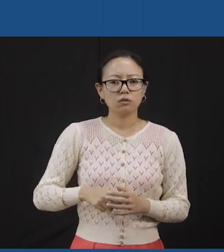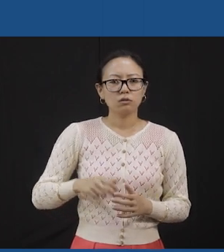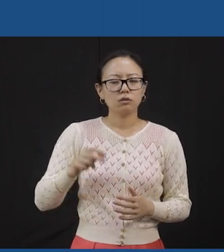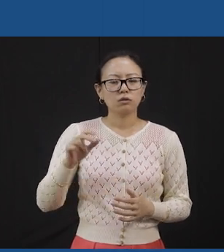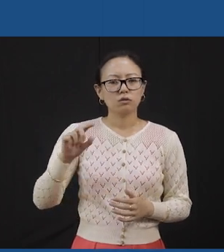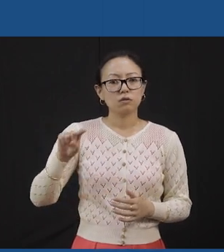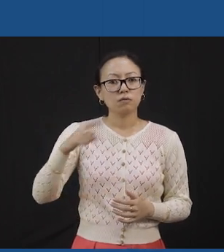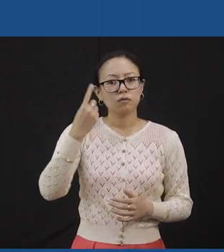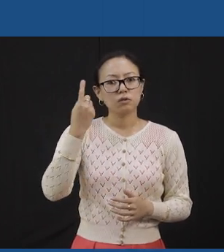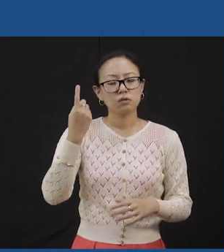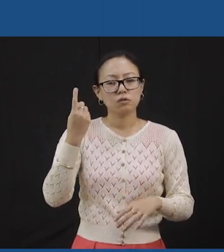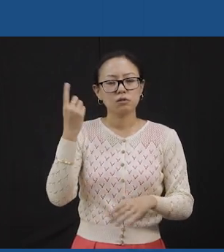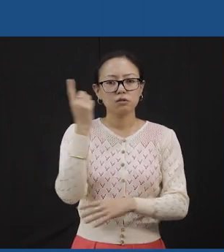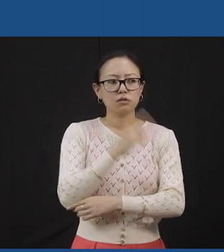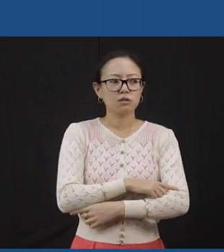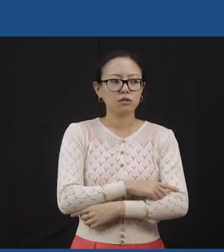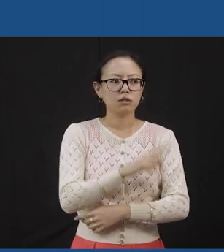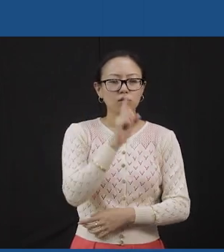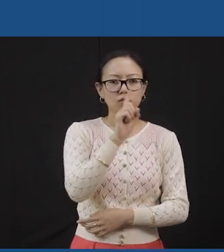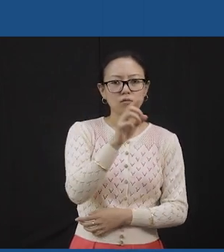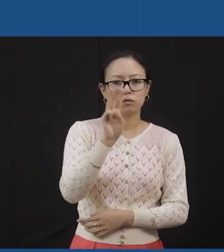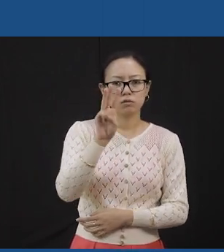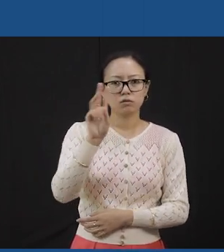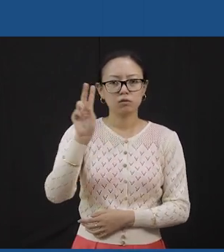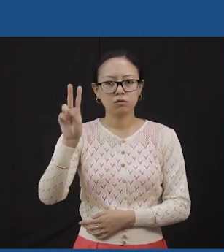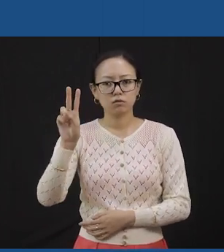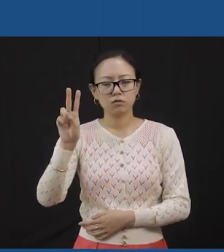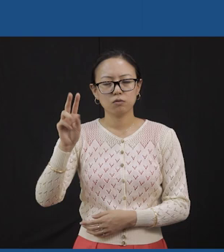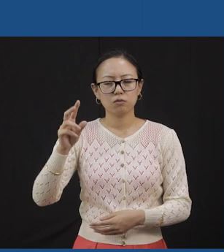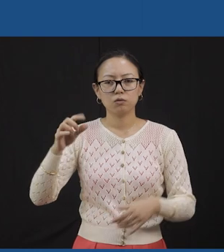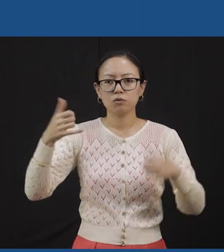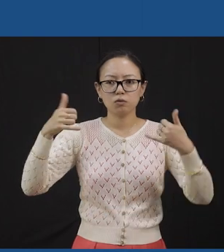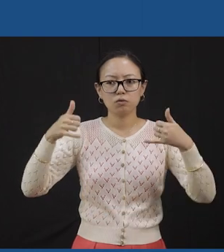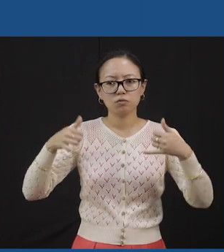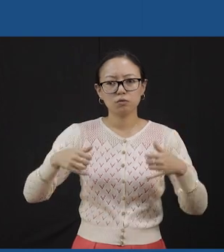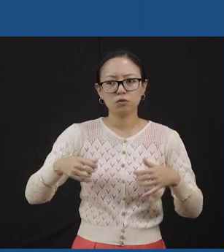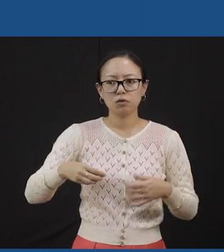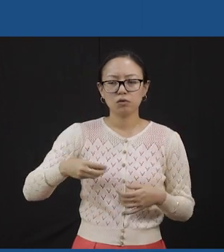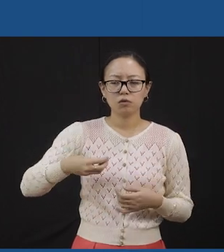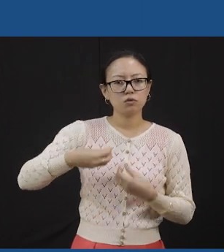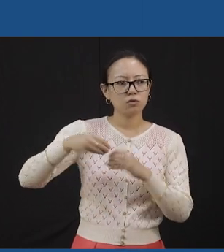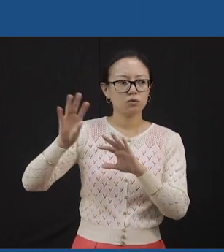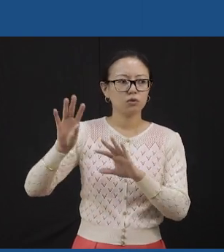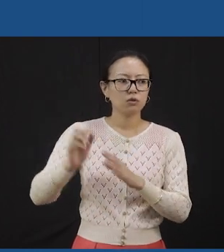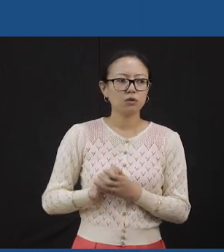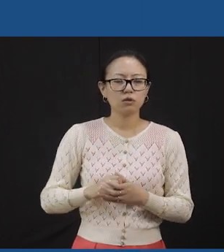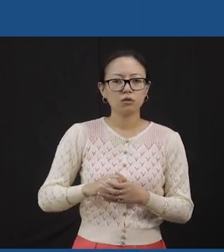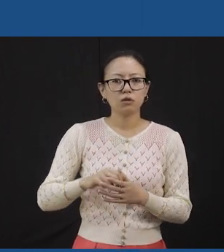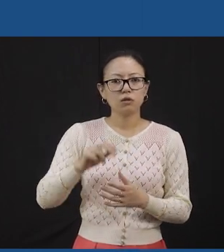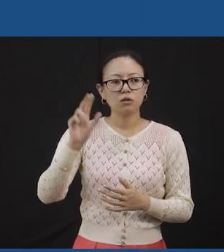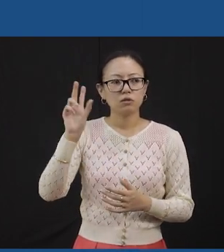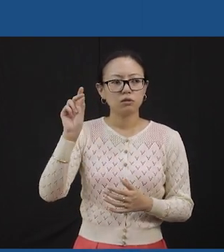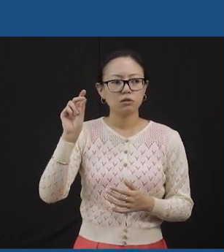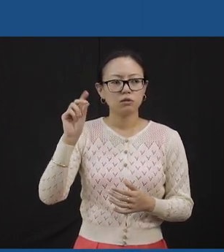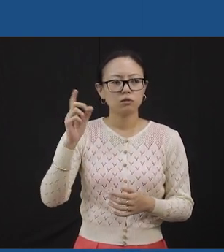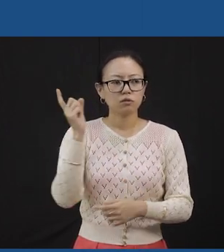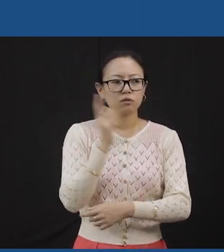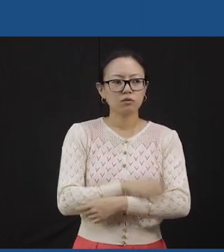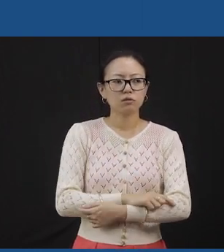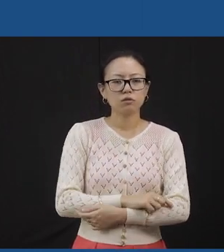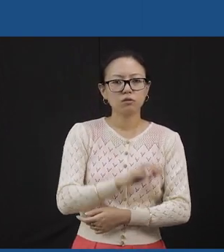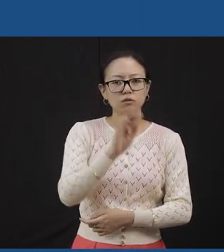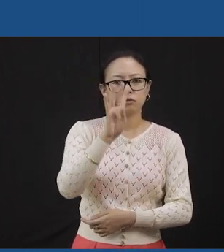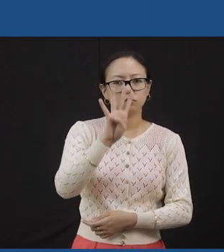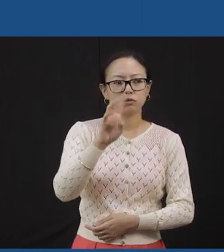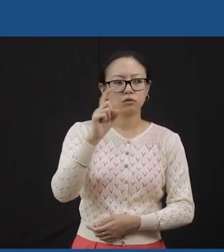the first day, the shopkeeper sold 132. Whereas on the second day, he sold 47 more. So we will find out